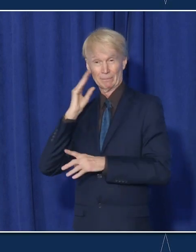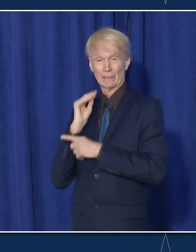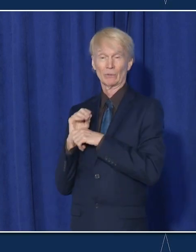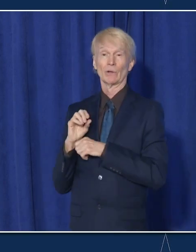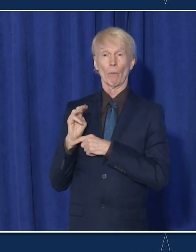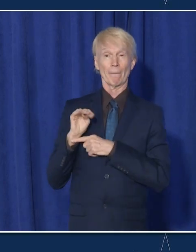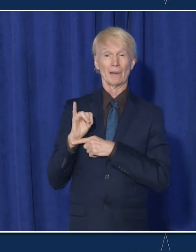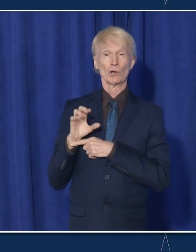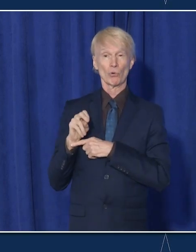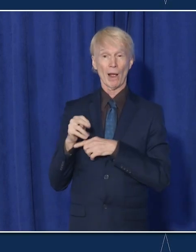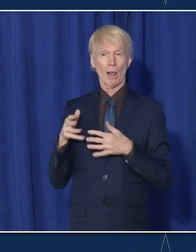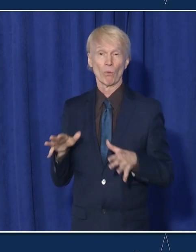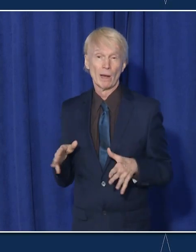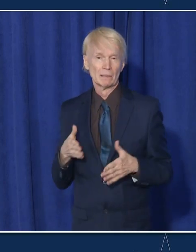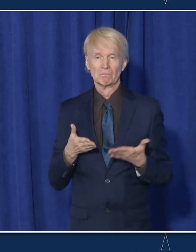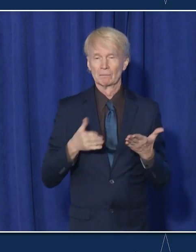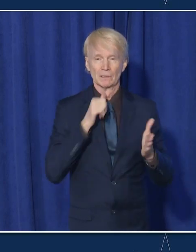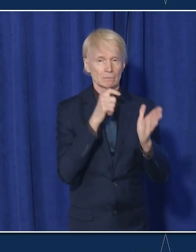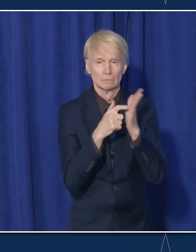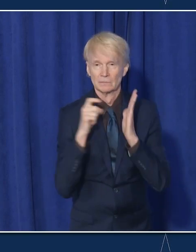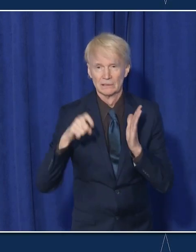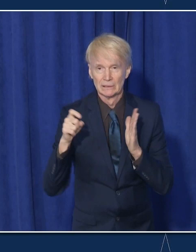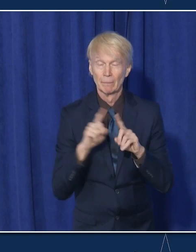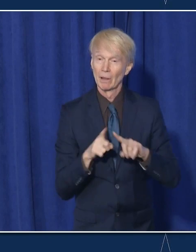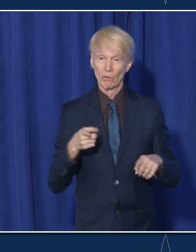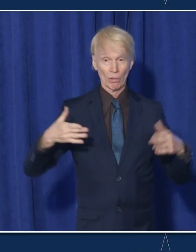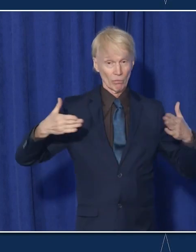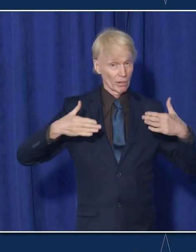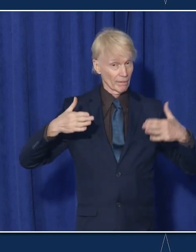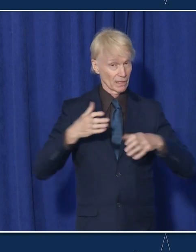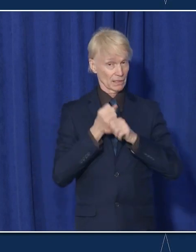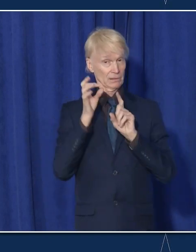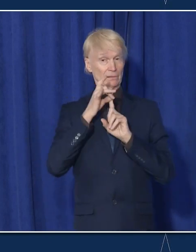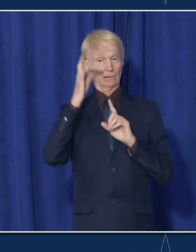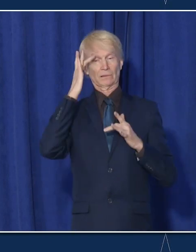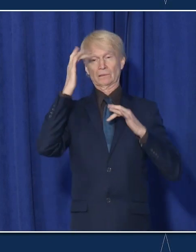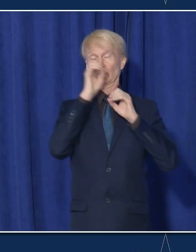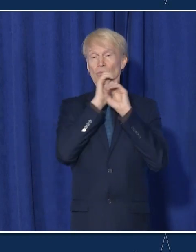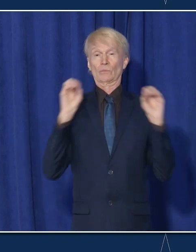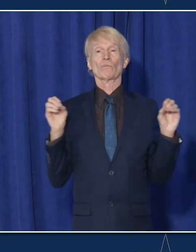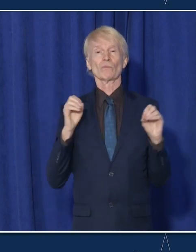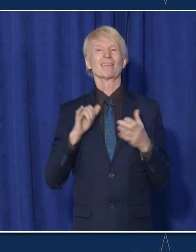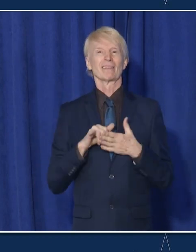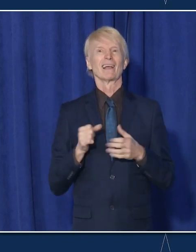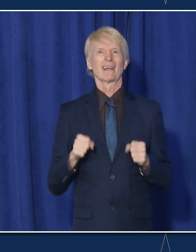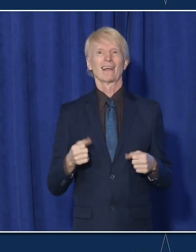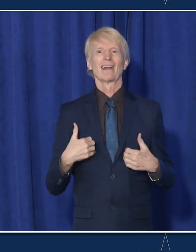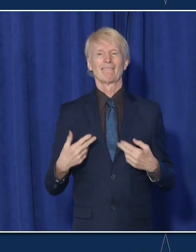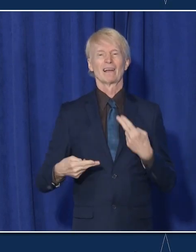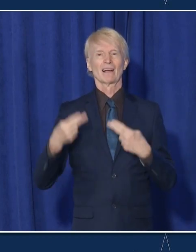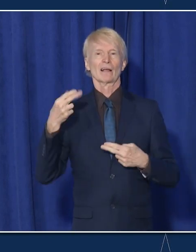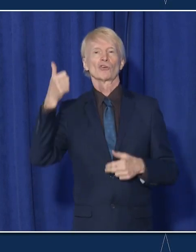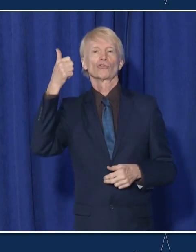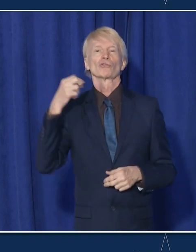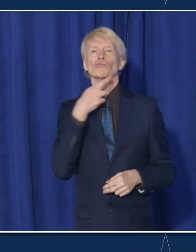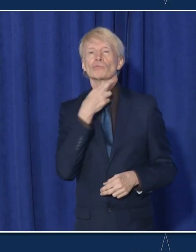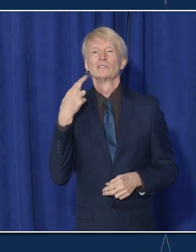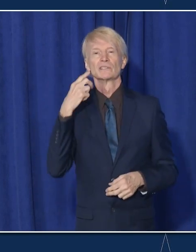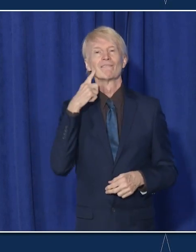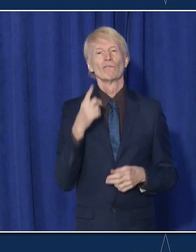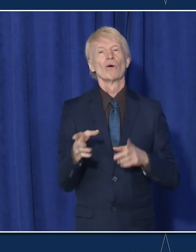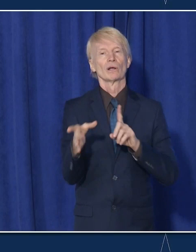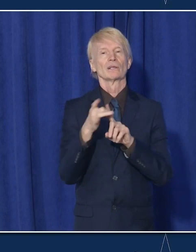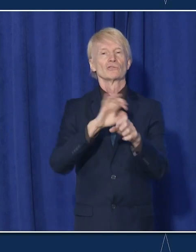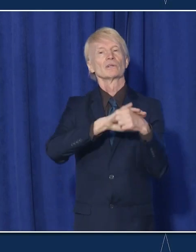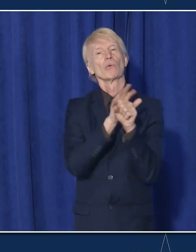need. But for someone who hasn't, we know that is when the risk goes up for more severe COVID. And so